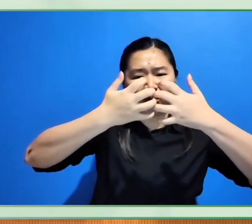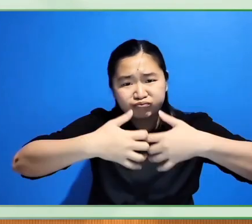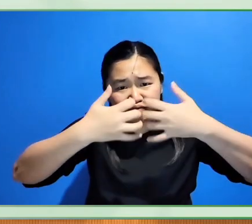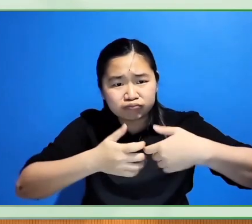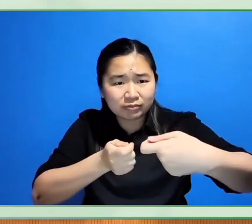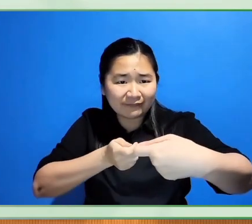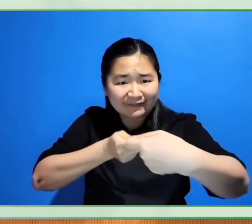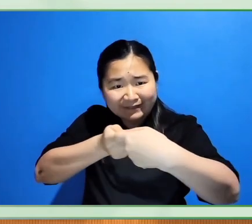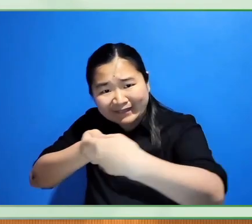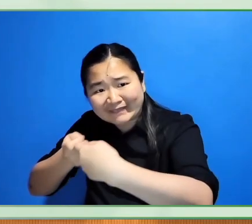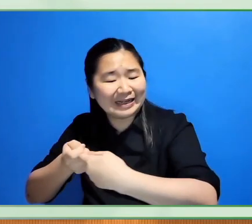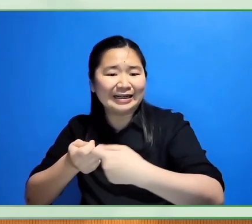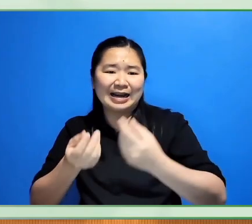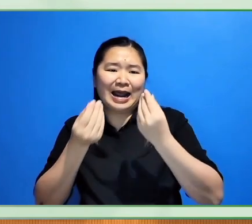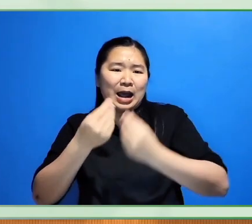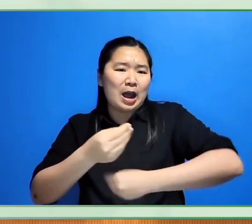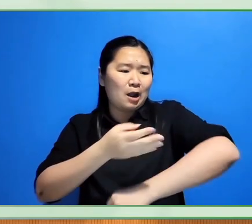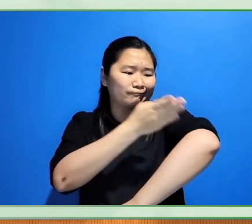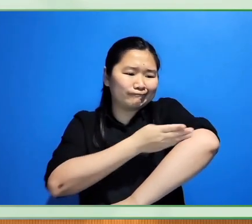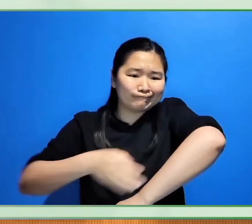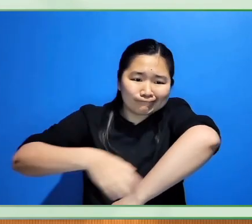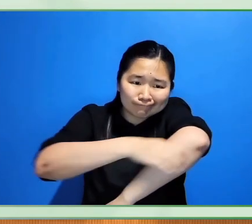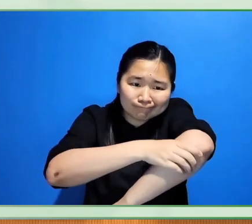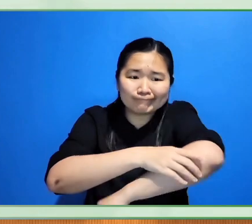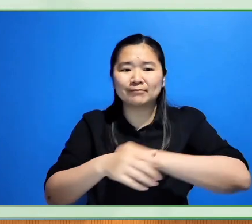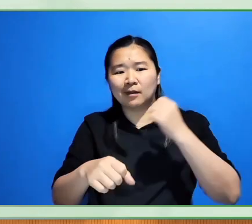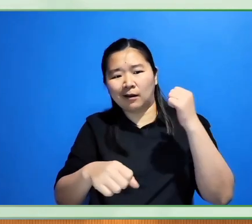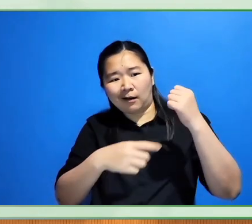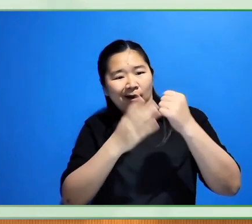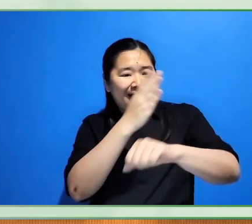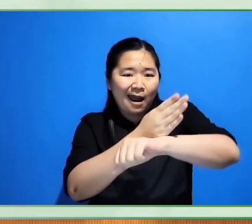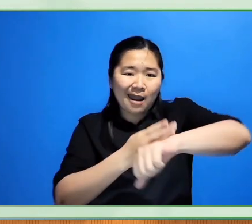in R&D to the full value chain for patients.